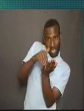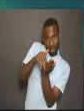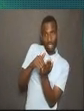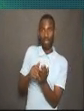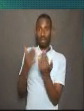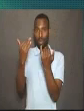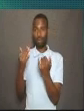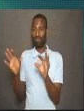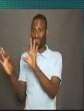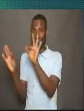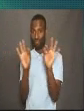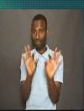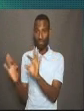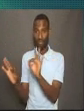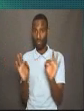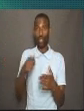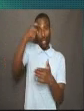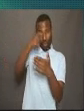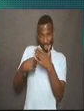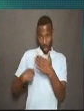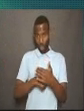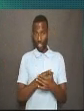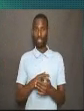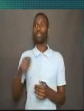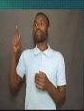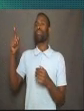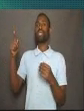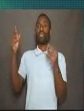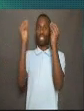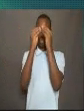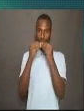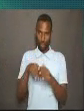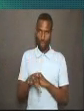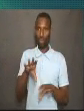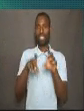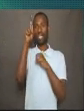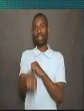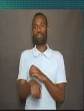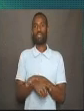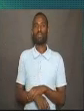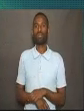Once again, we substitute our values into the equation.